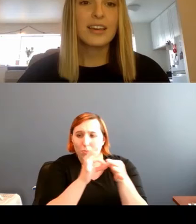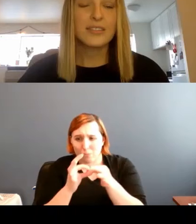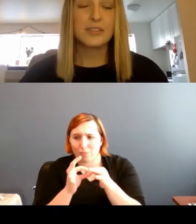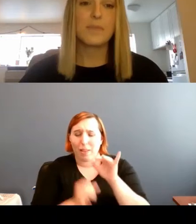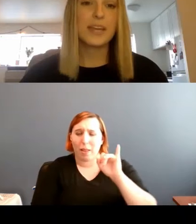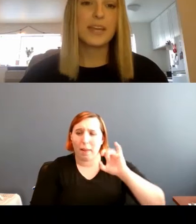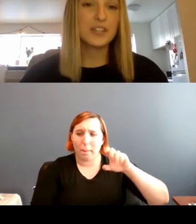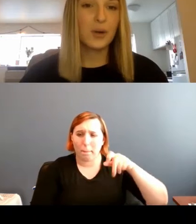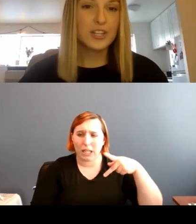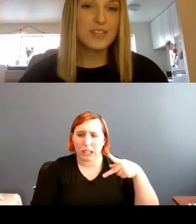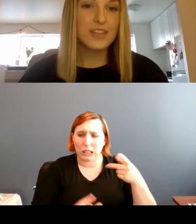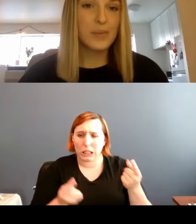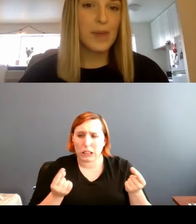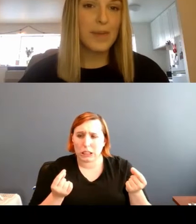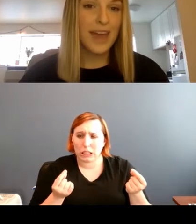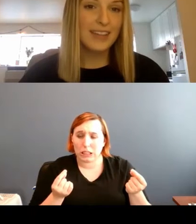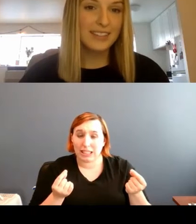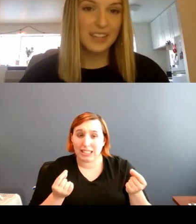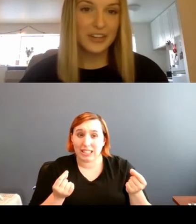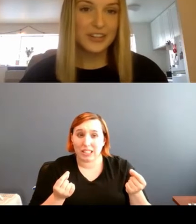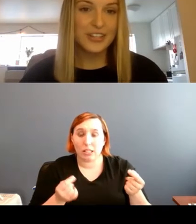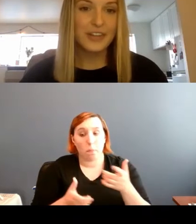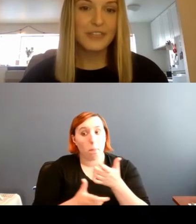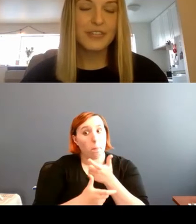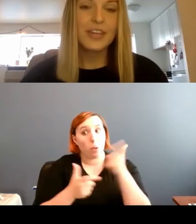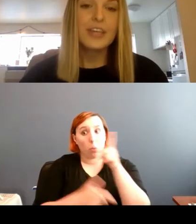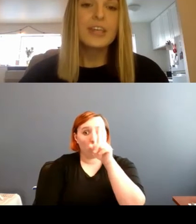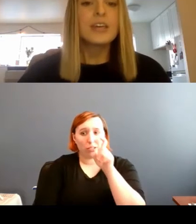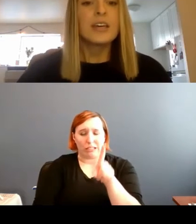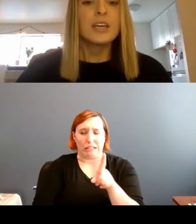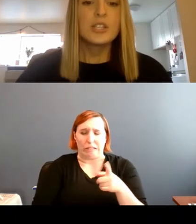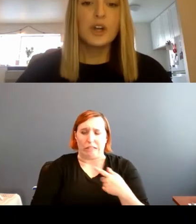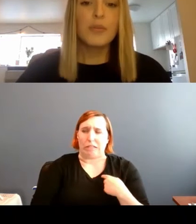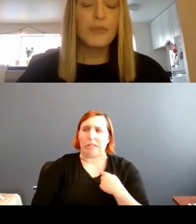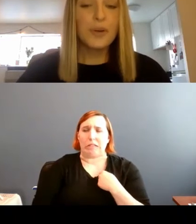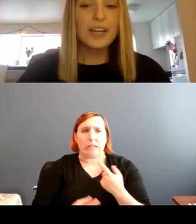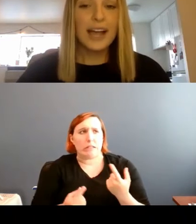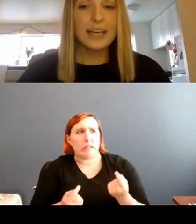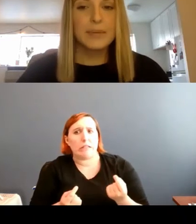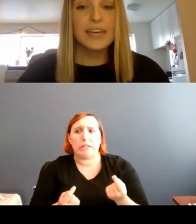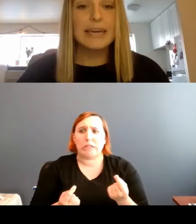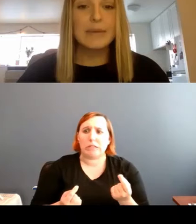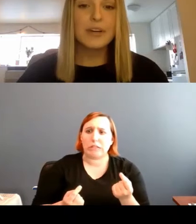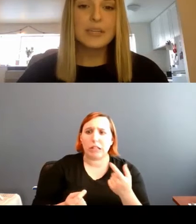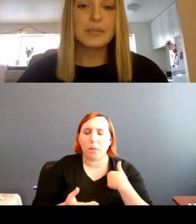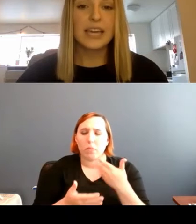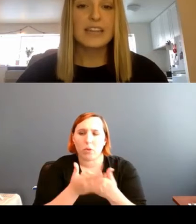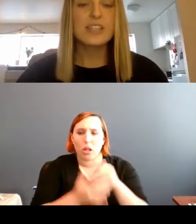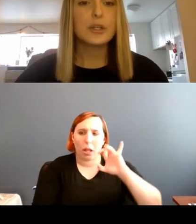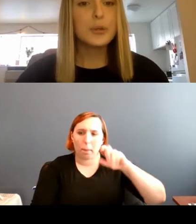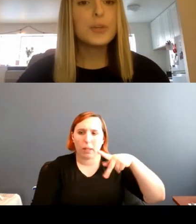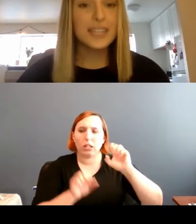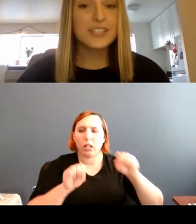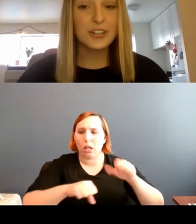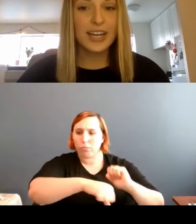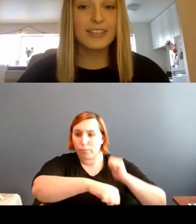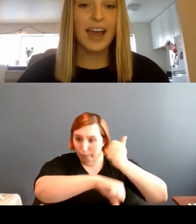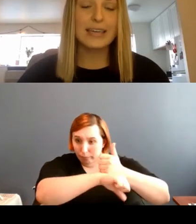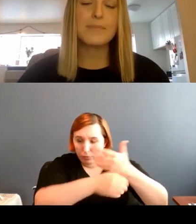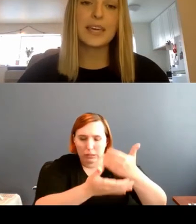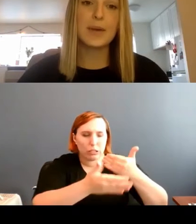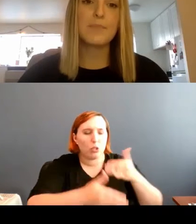role in this process? This is a major question that you may be asking yourself. So before an IEP can be put into place, you need to